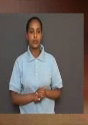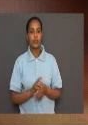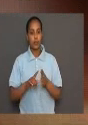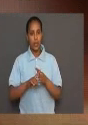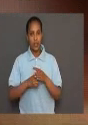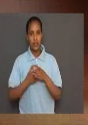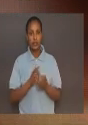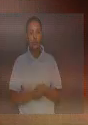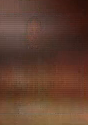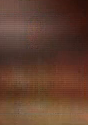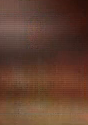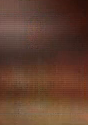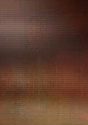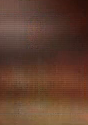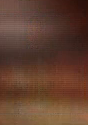Begin.